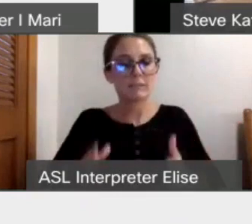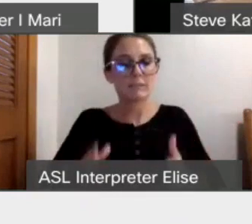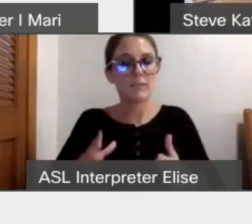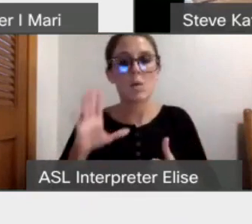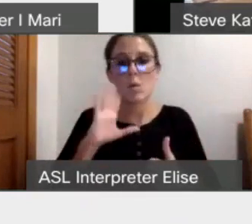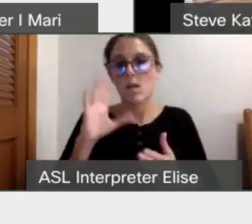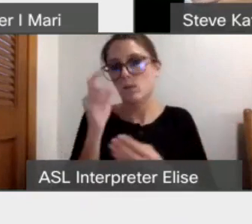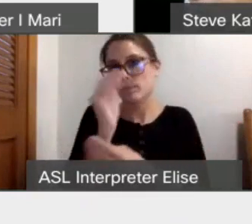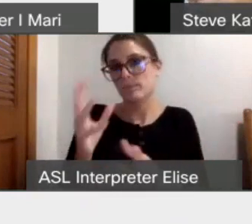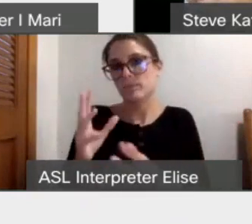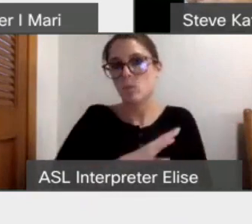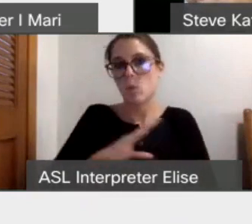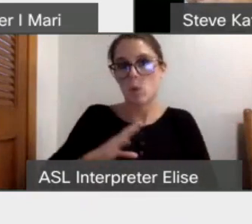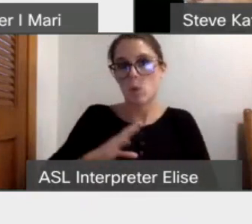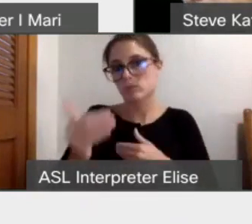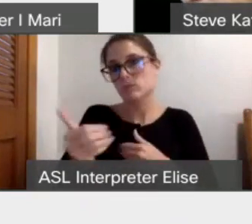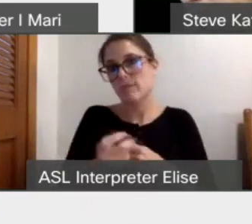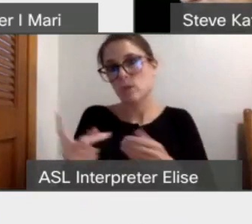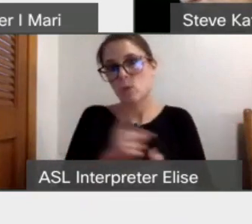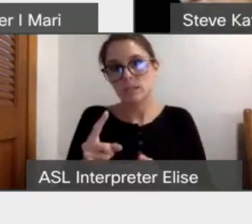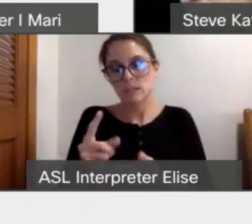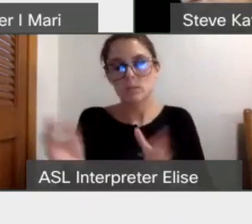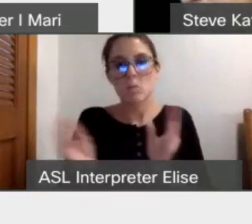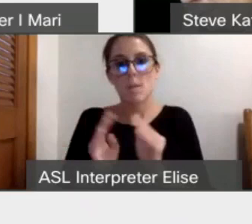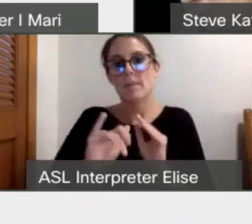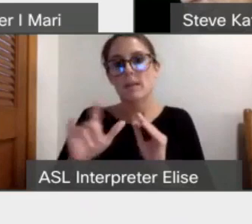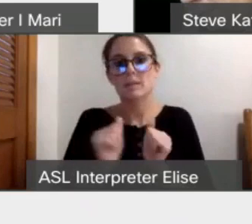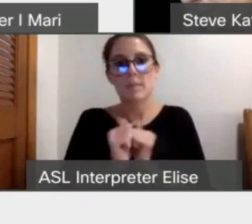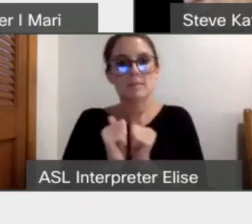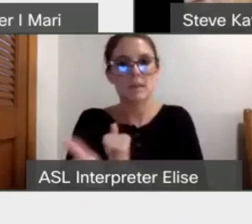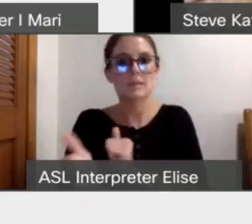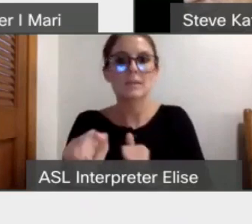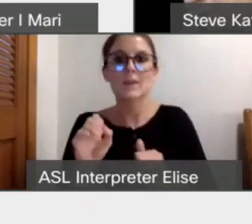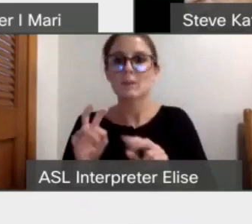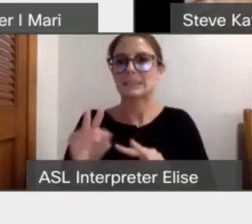over the next few weeks, as well as more bills go through the legislature. So board members, please keep an eye on your